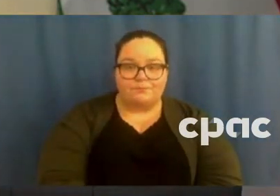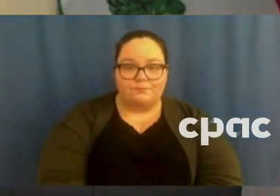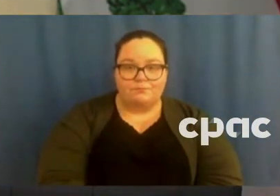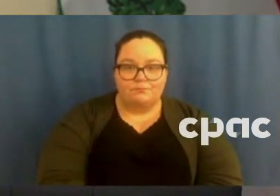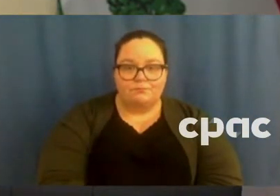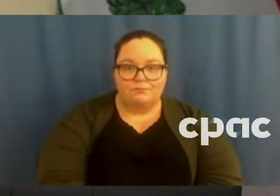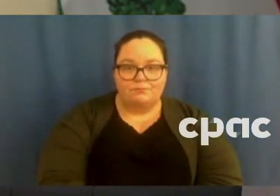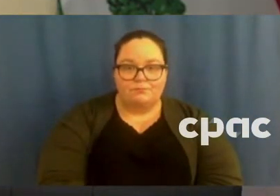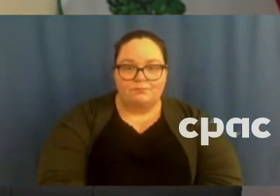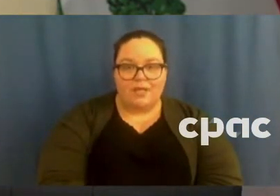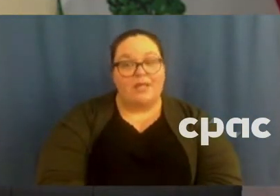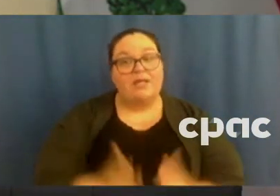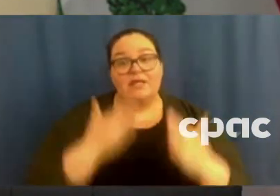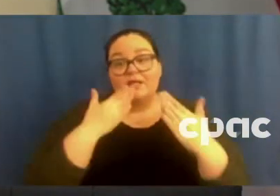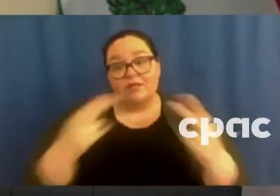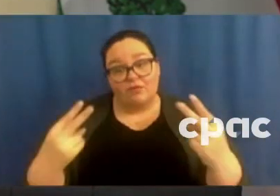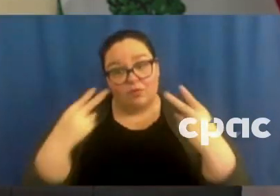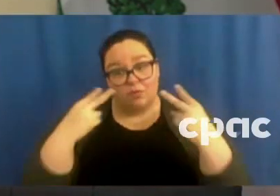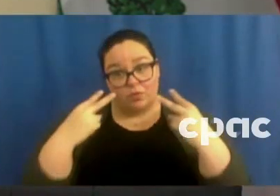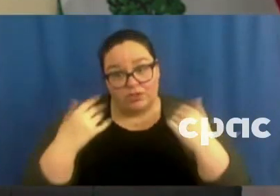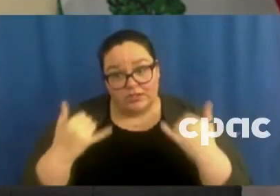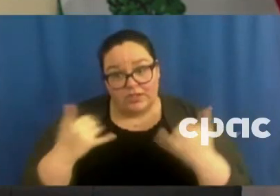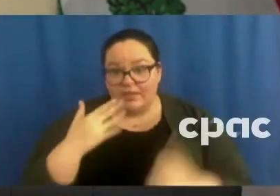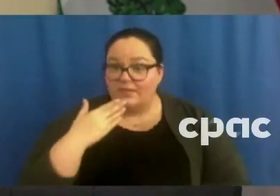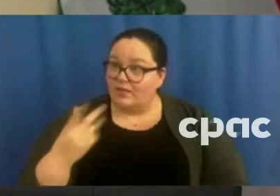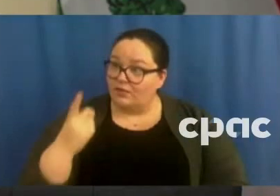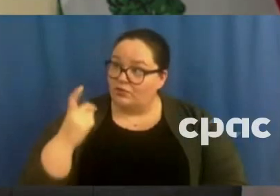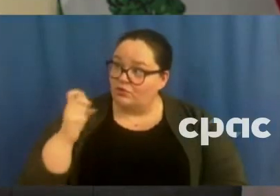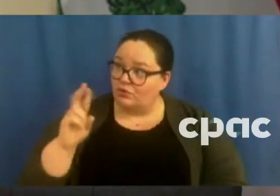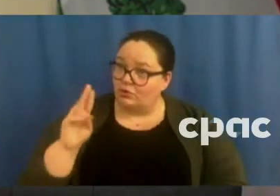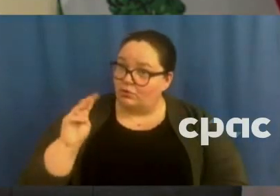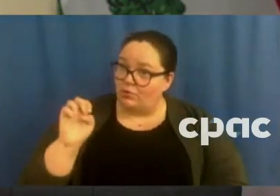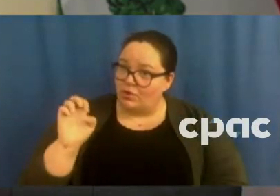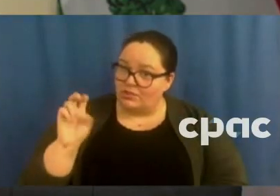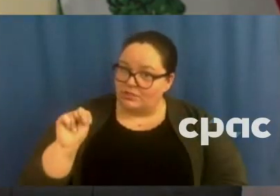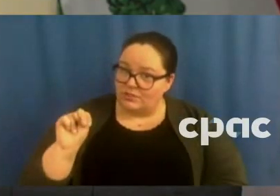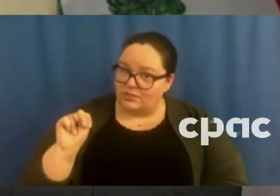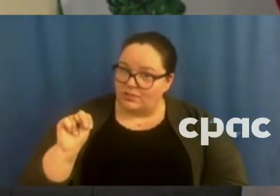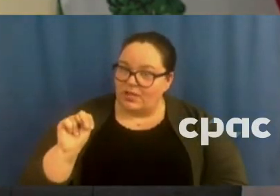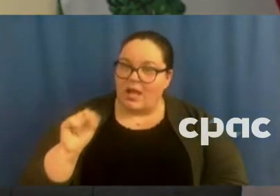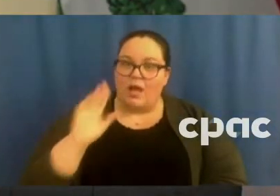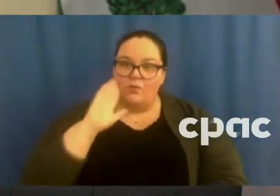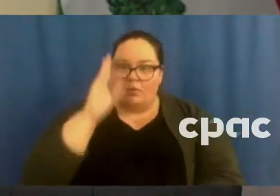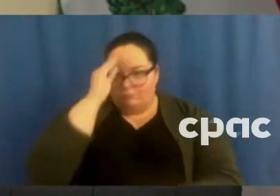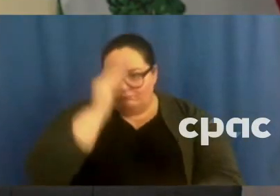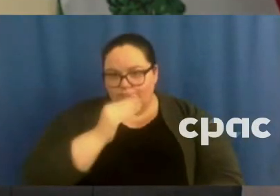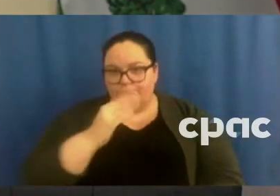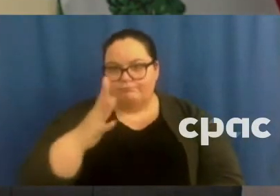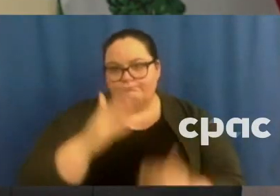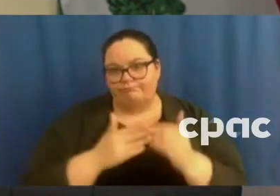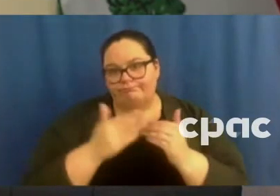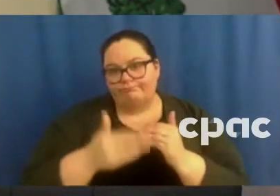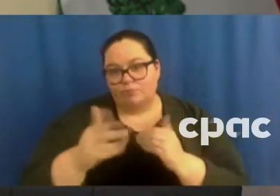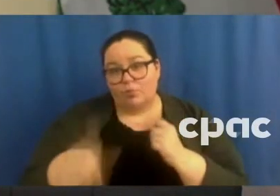So thank you very much. Thank you, Dr. Morrison, and we will provide updates as needed in the days ahead.